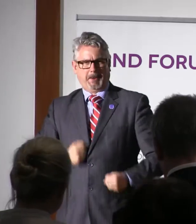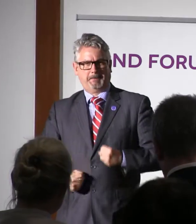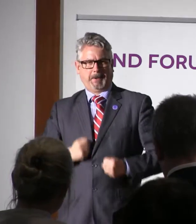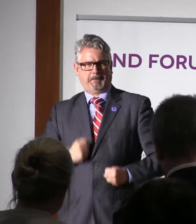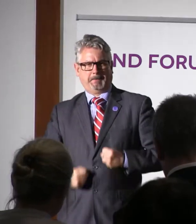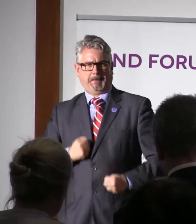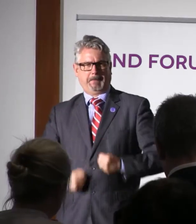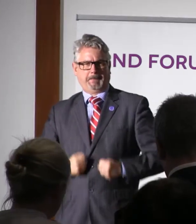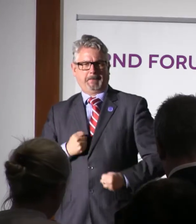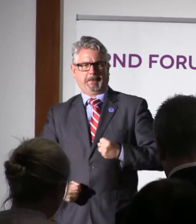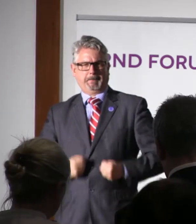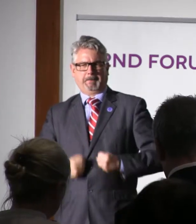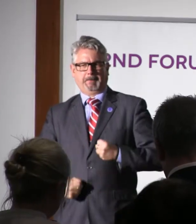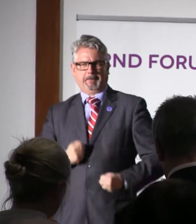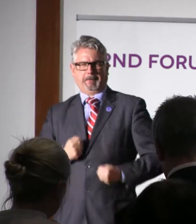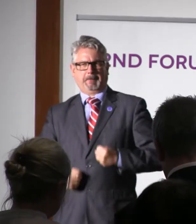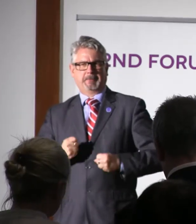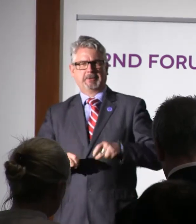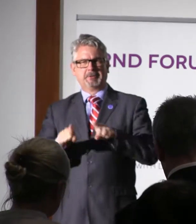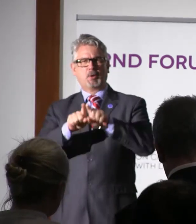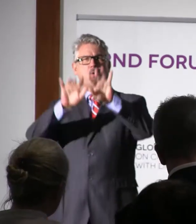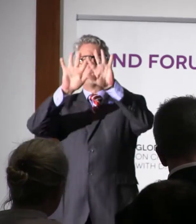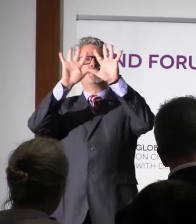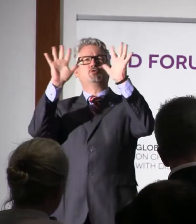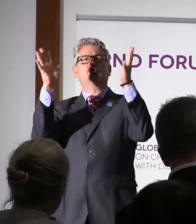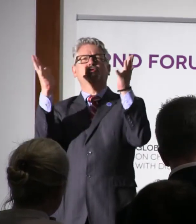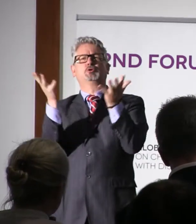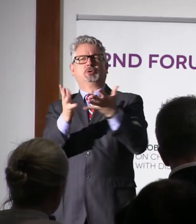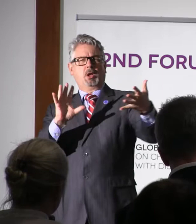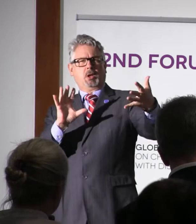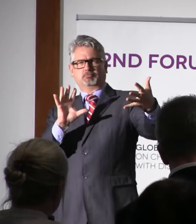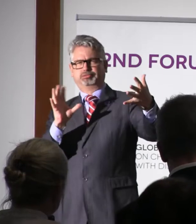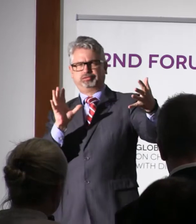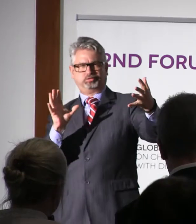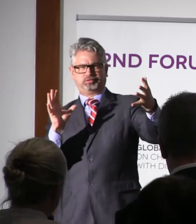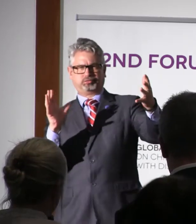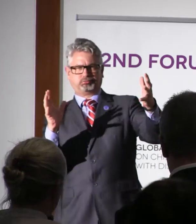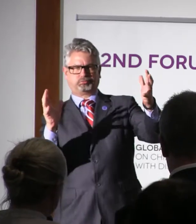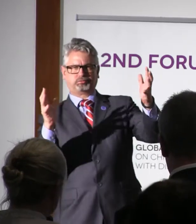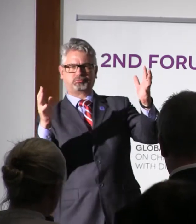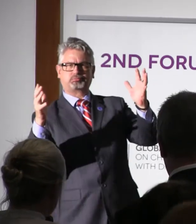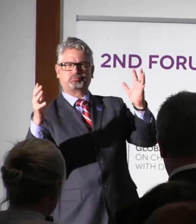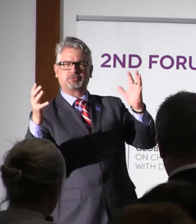And I was thinking, how do we deaf people or deaf-blind people hear voices?